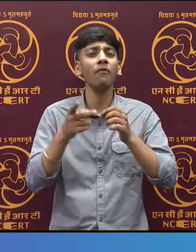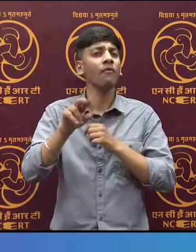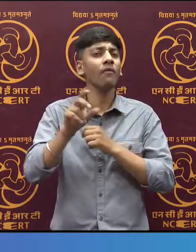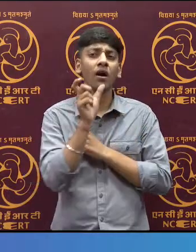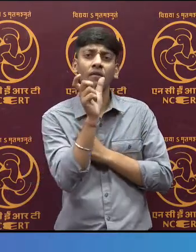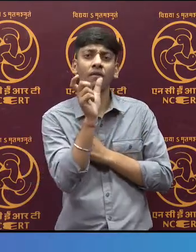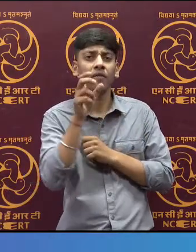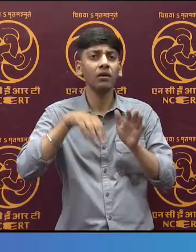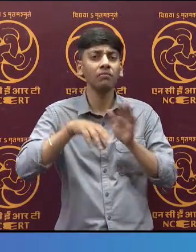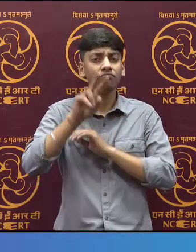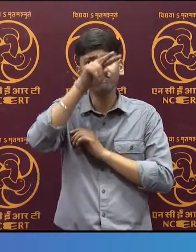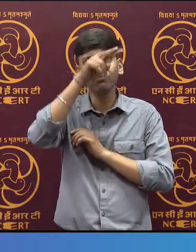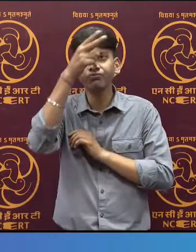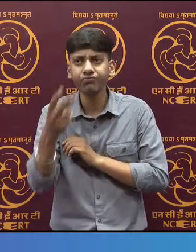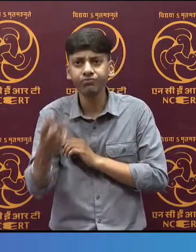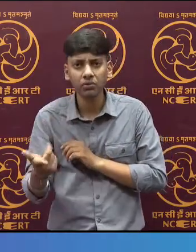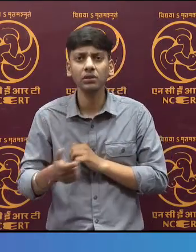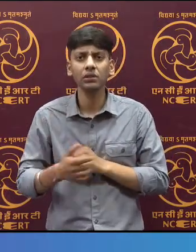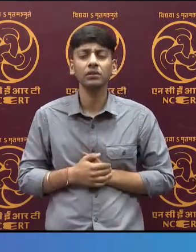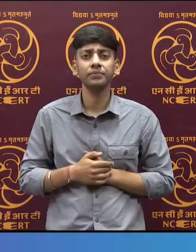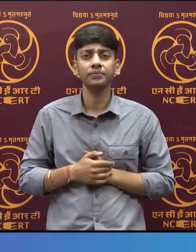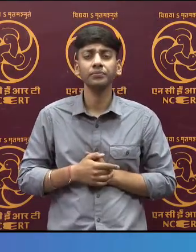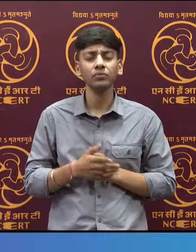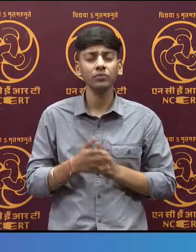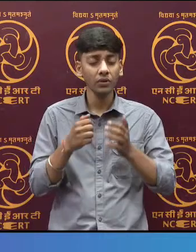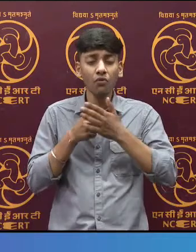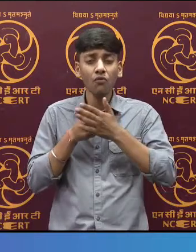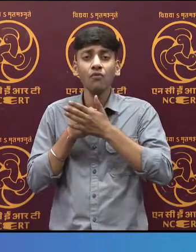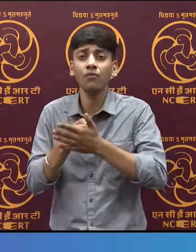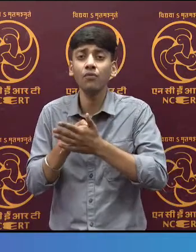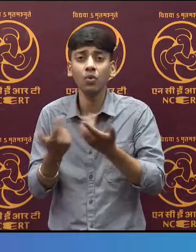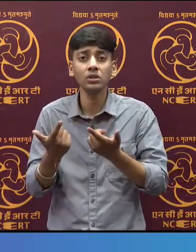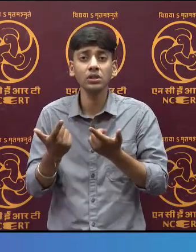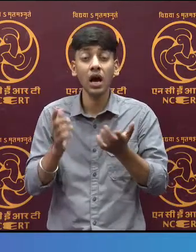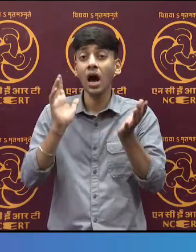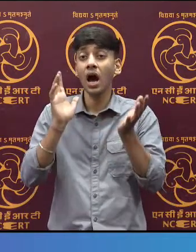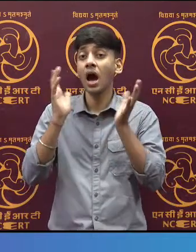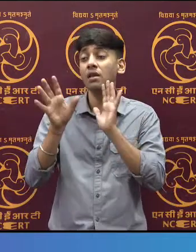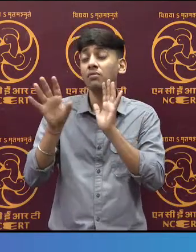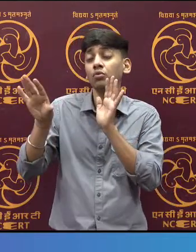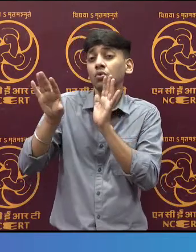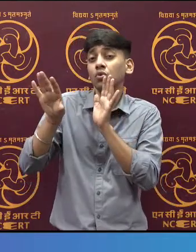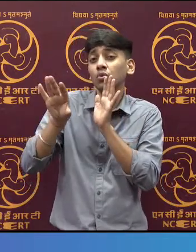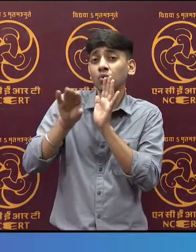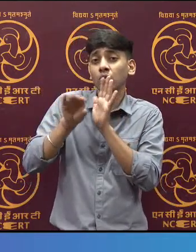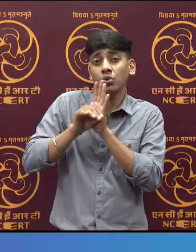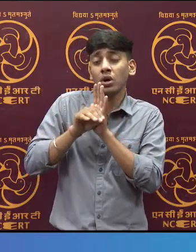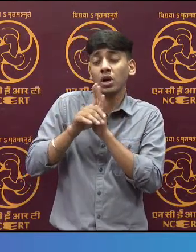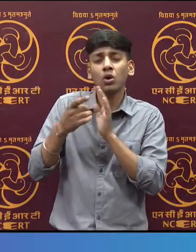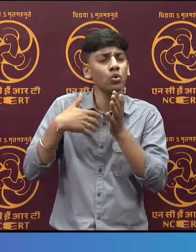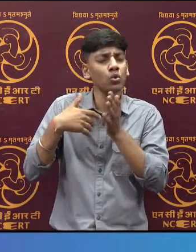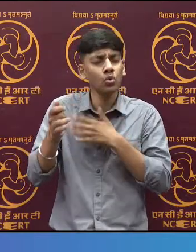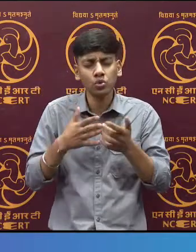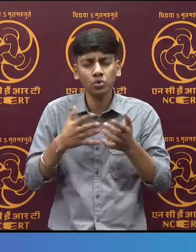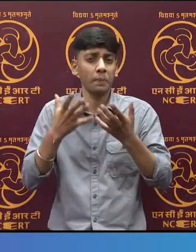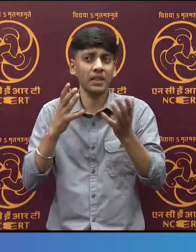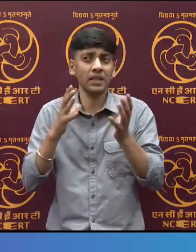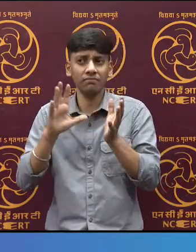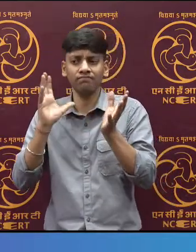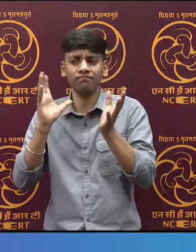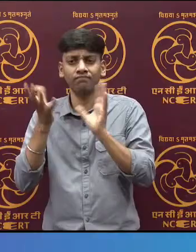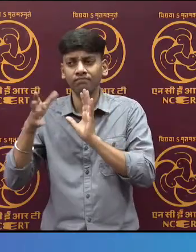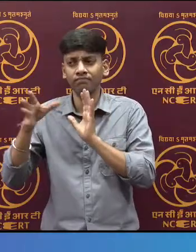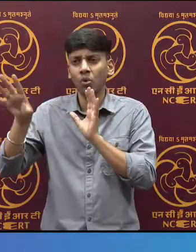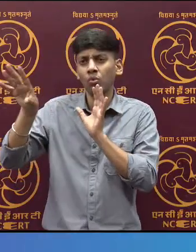you please elaborate this gravitational force, the force by which the earth is attracting any object towards itself is the gravitational